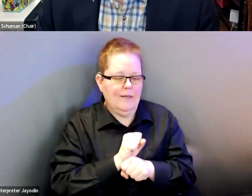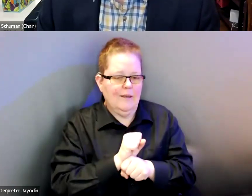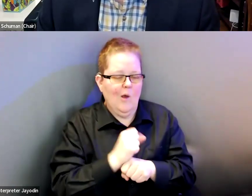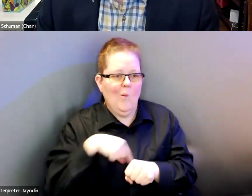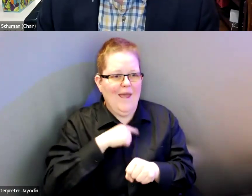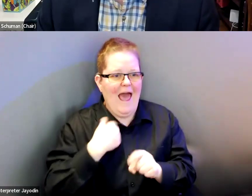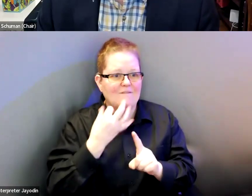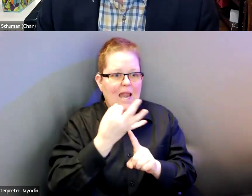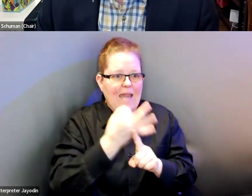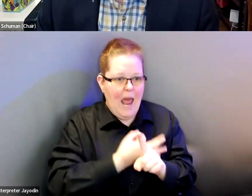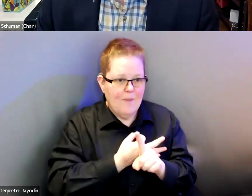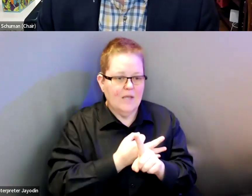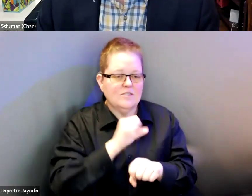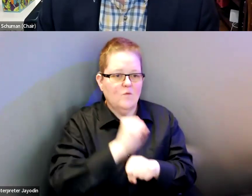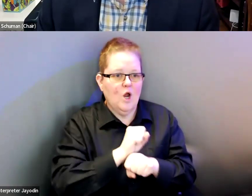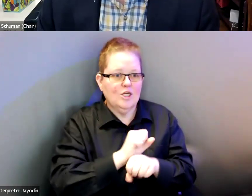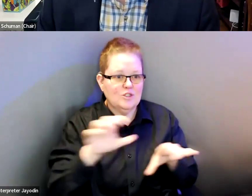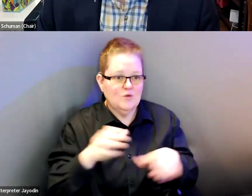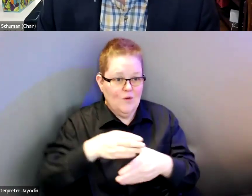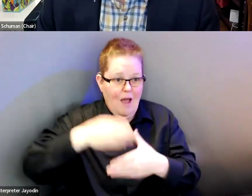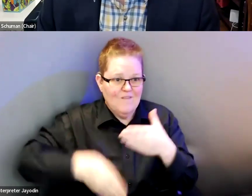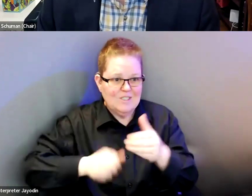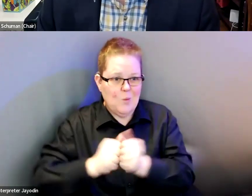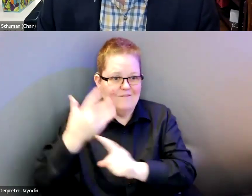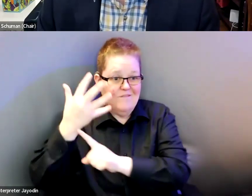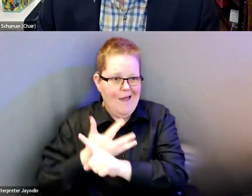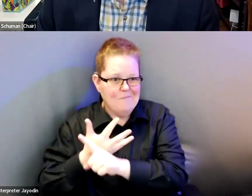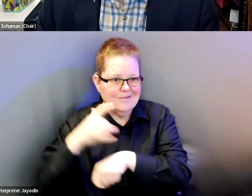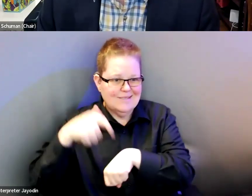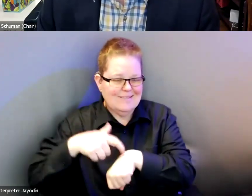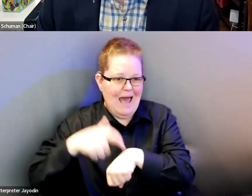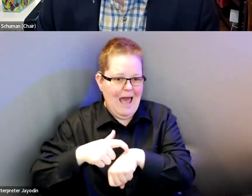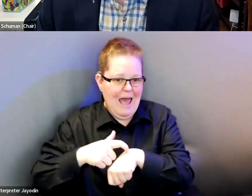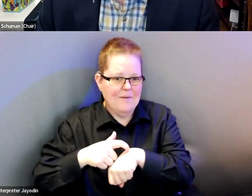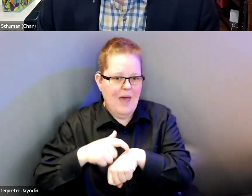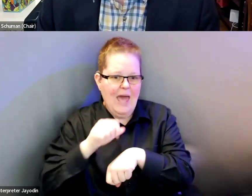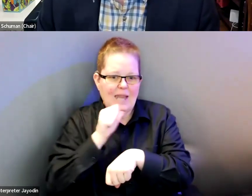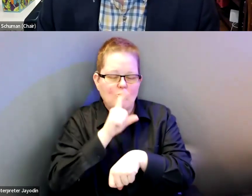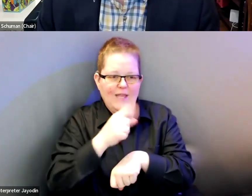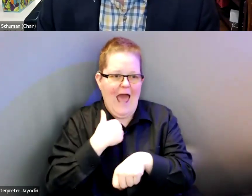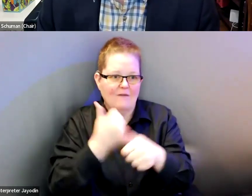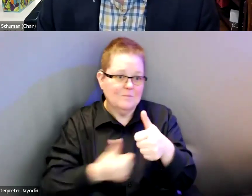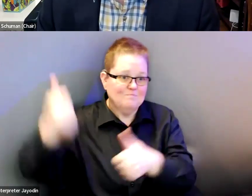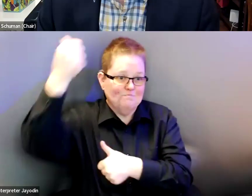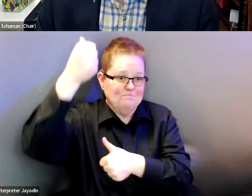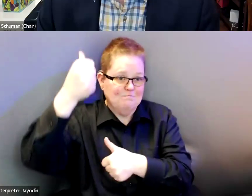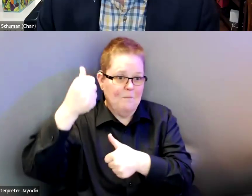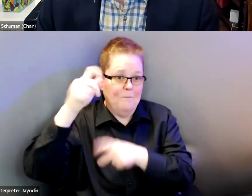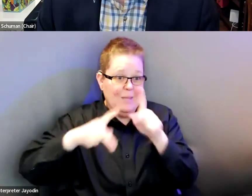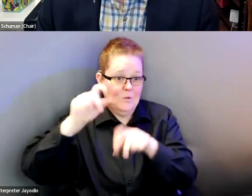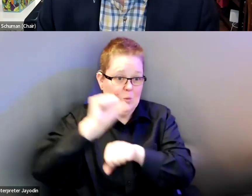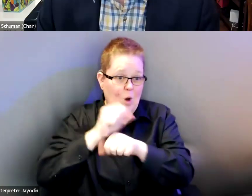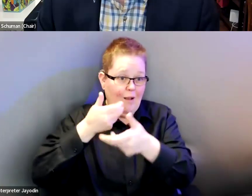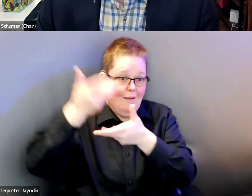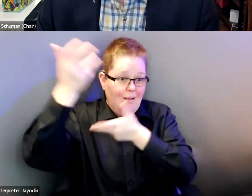of work to accomplish in a 5-month period and not necessarily partners in the executive branch side to do the work with. So like that was my concern, was not to slow